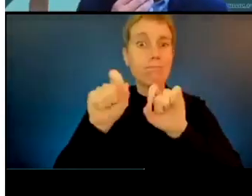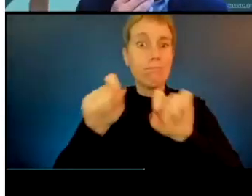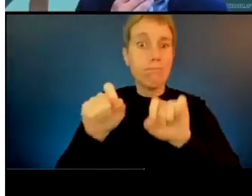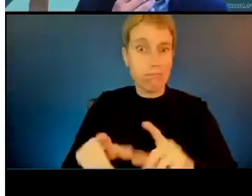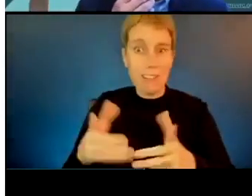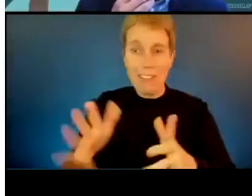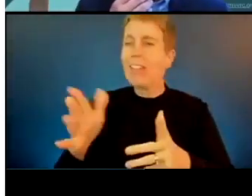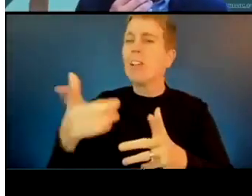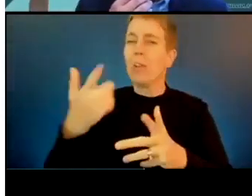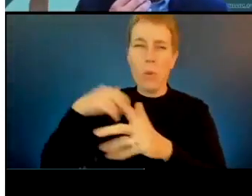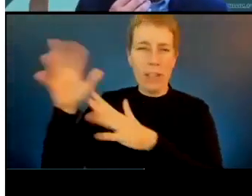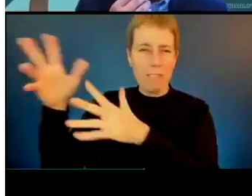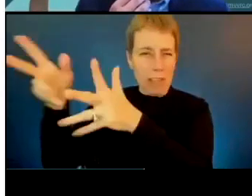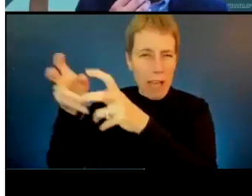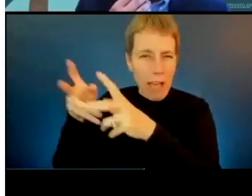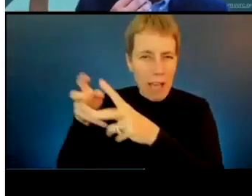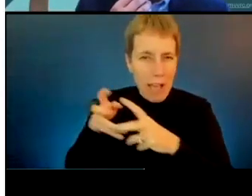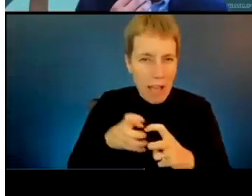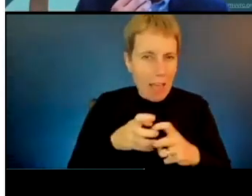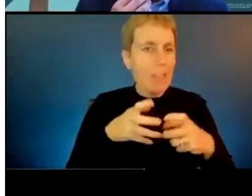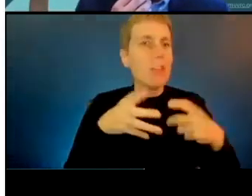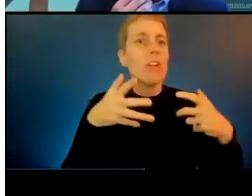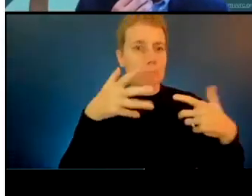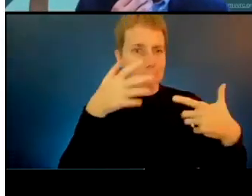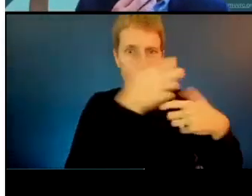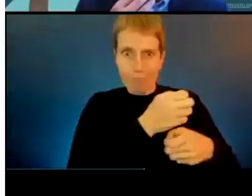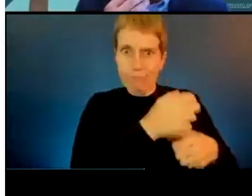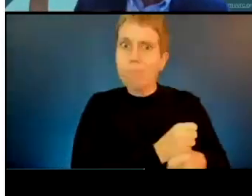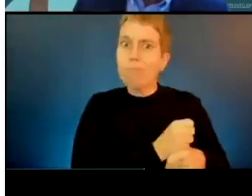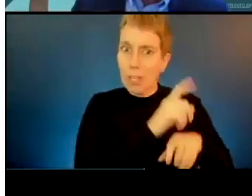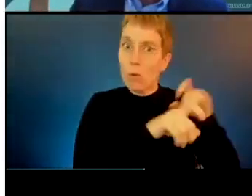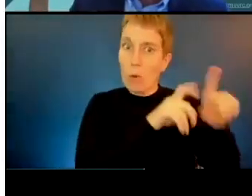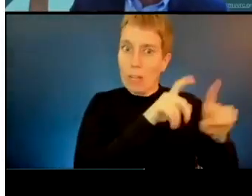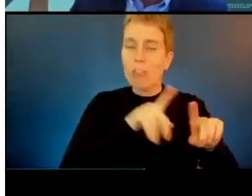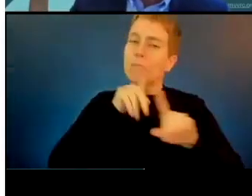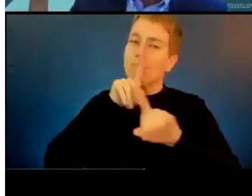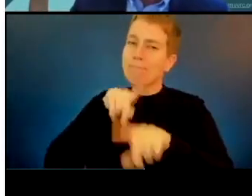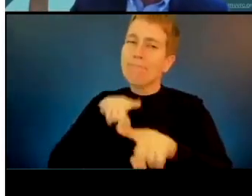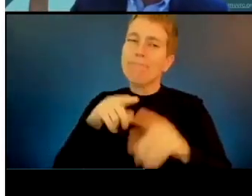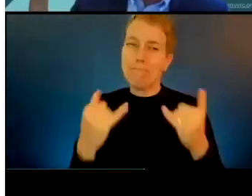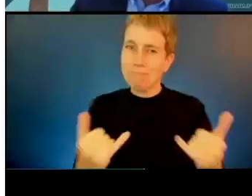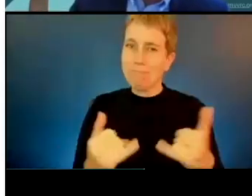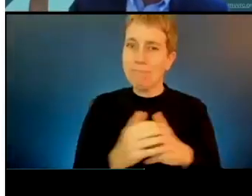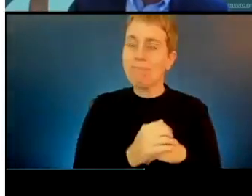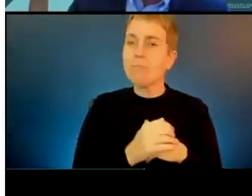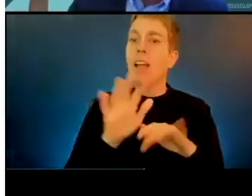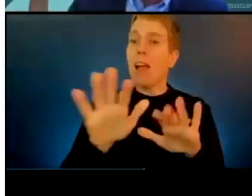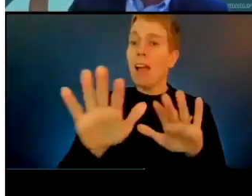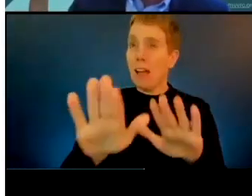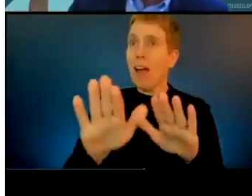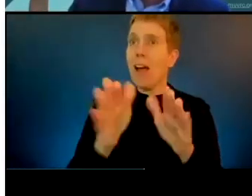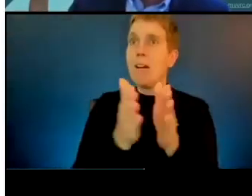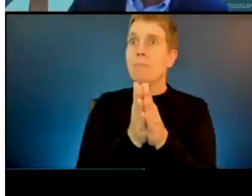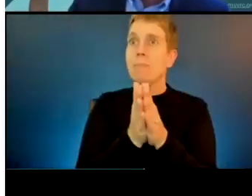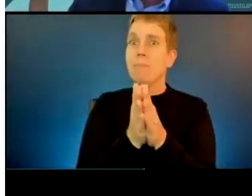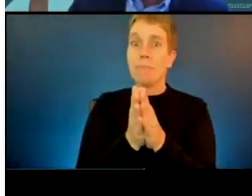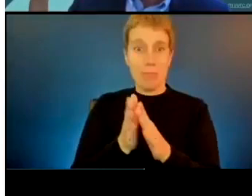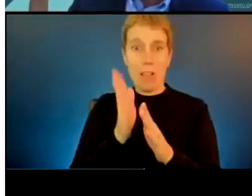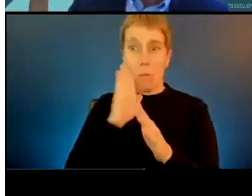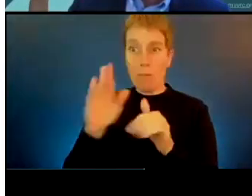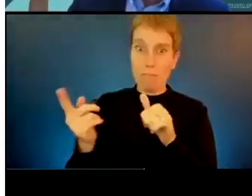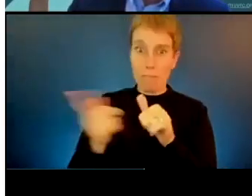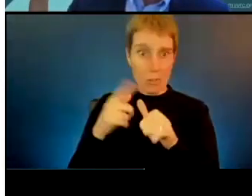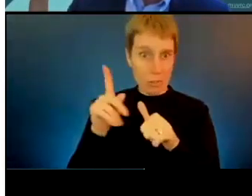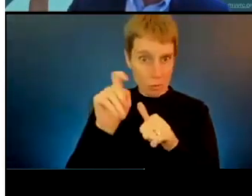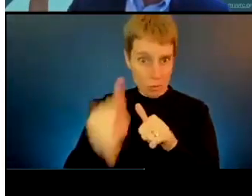them, and let's go ahead and go through them. And this is going to go to Dr.